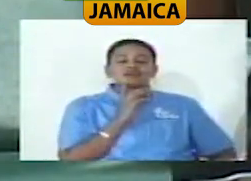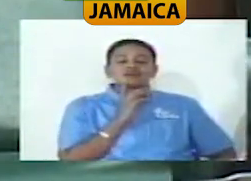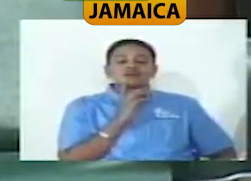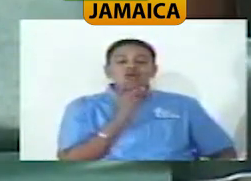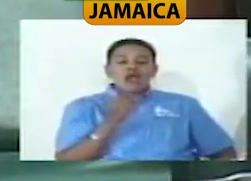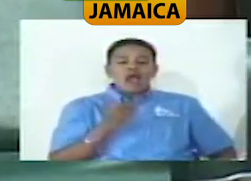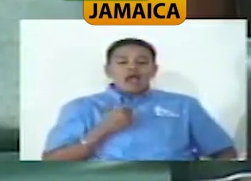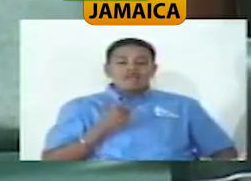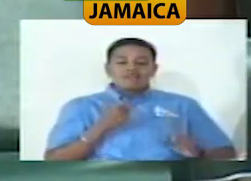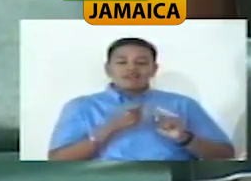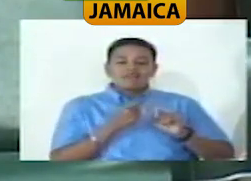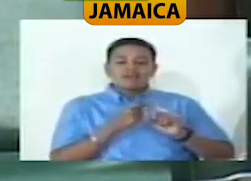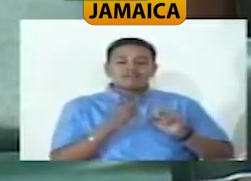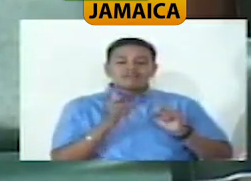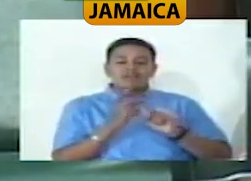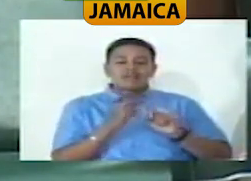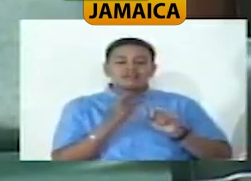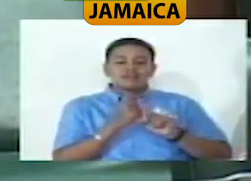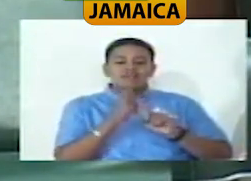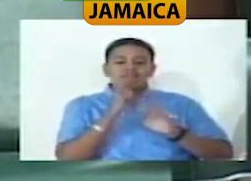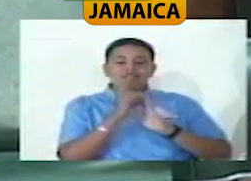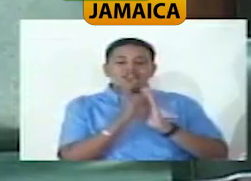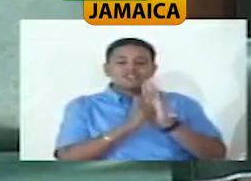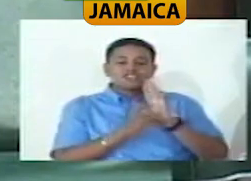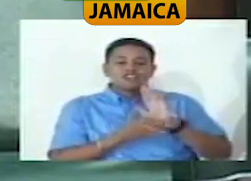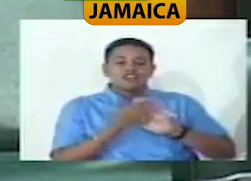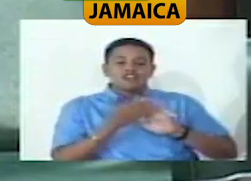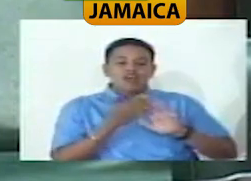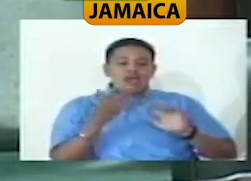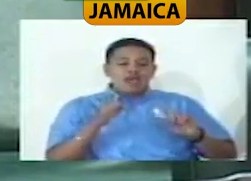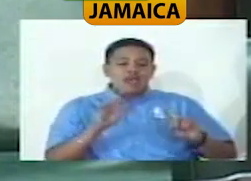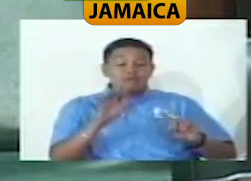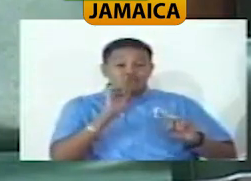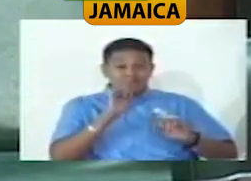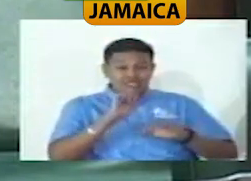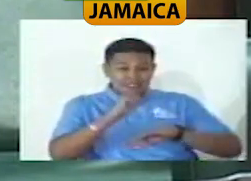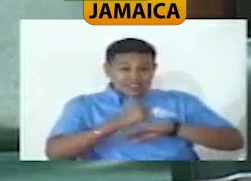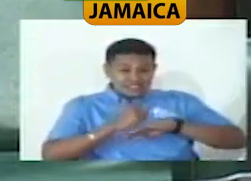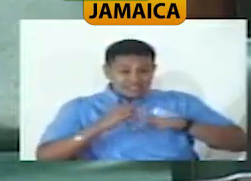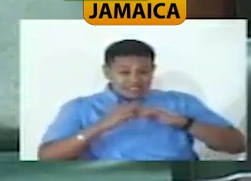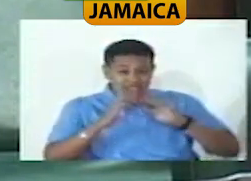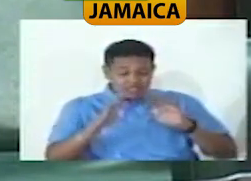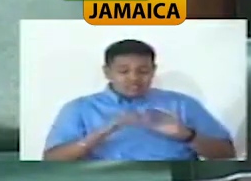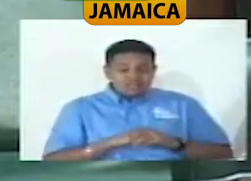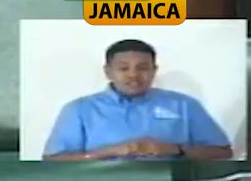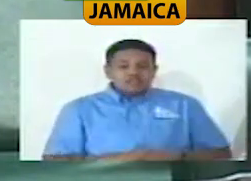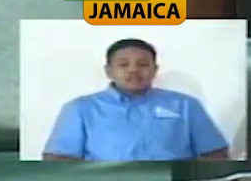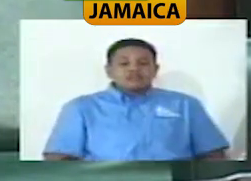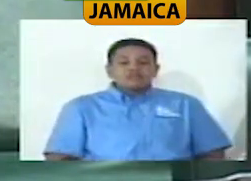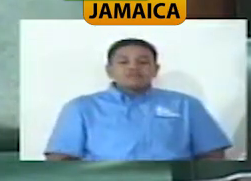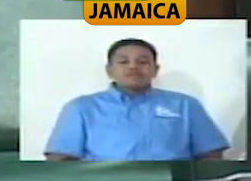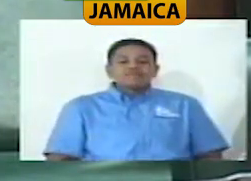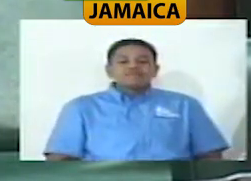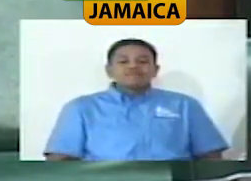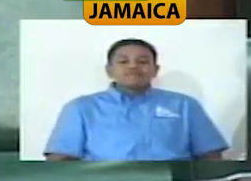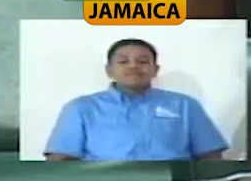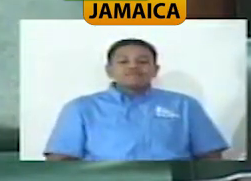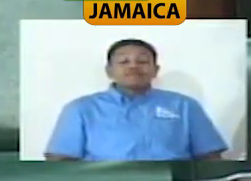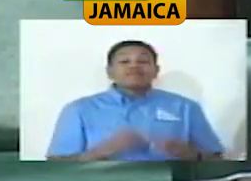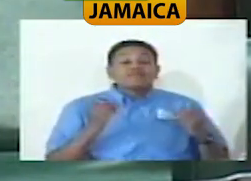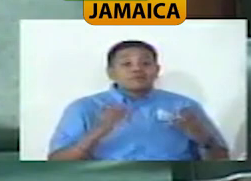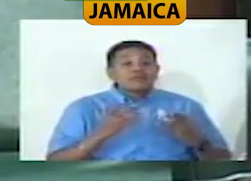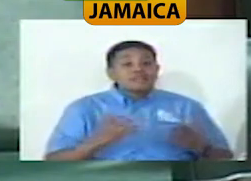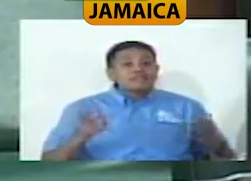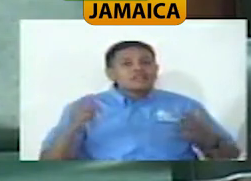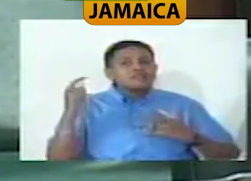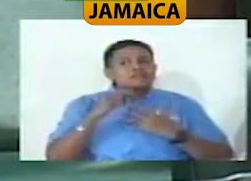have the effective day of the legislation set, a number of things had to be done,